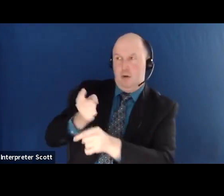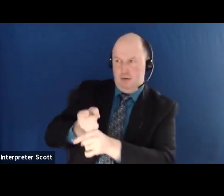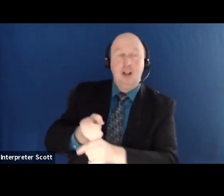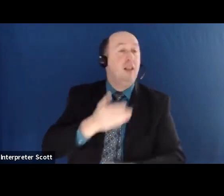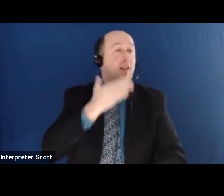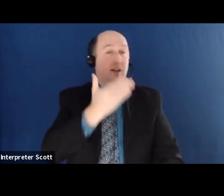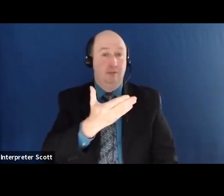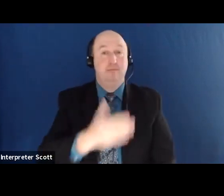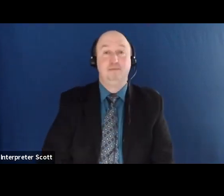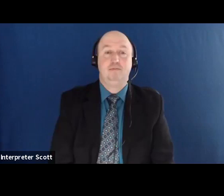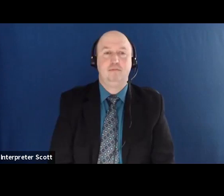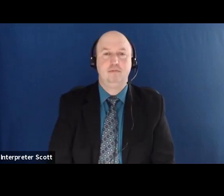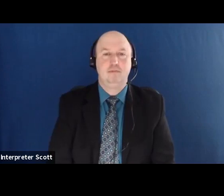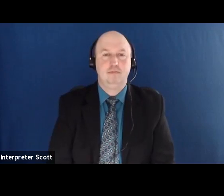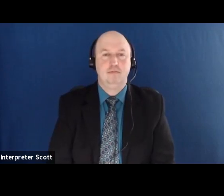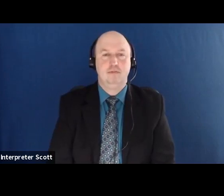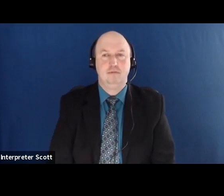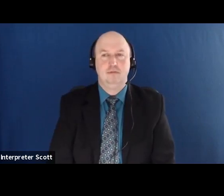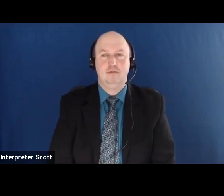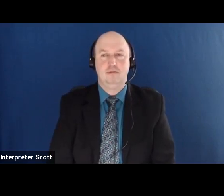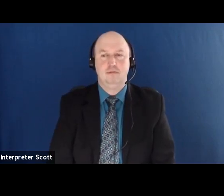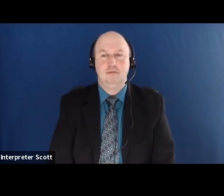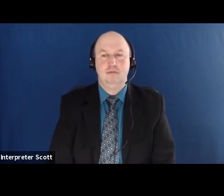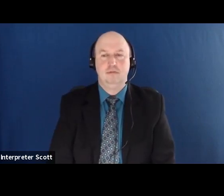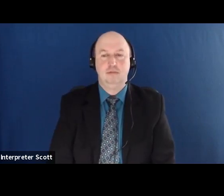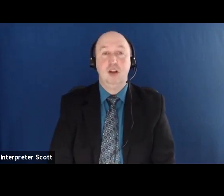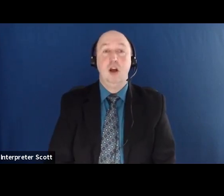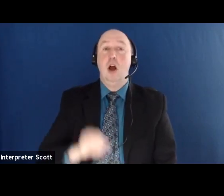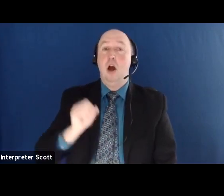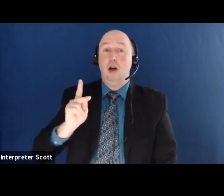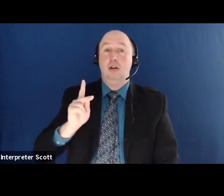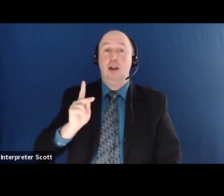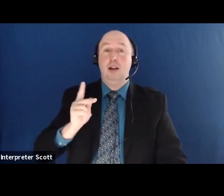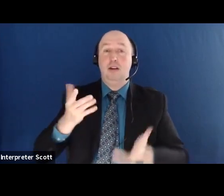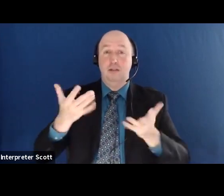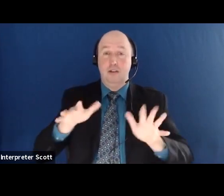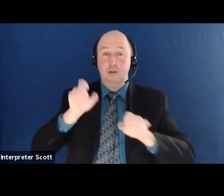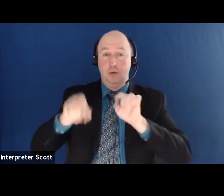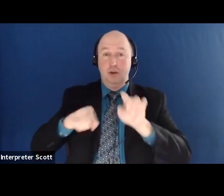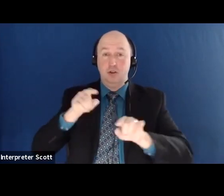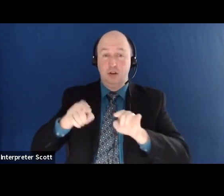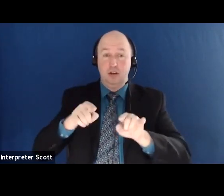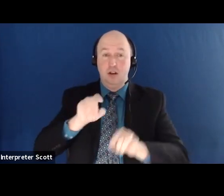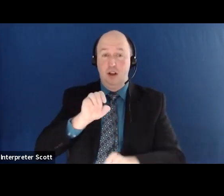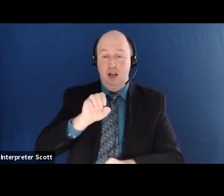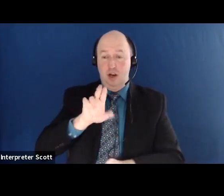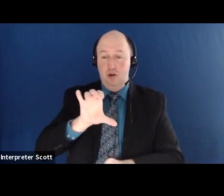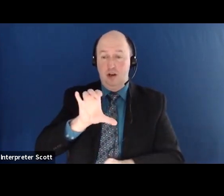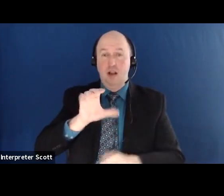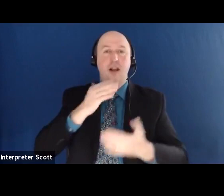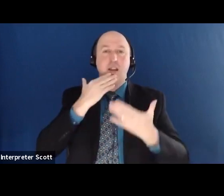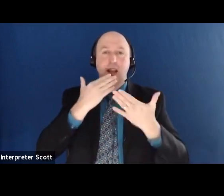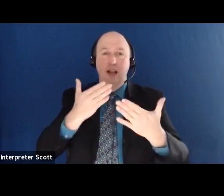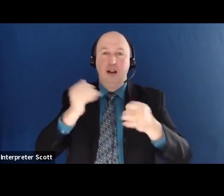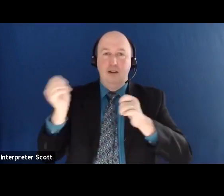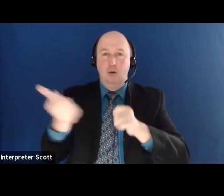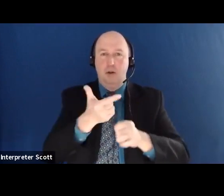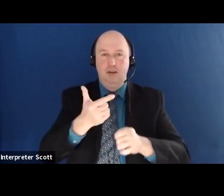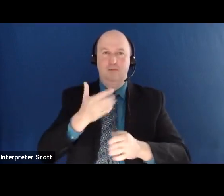Okay, thanks. Sure. Okay, that concludes the questions. All right. Thank you, everybody. I appreciate your time.